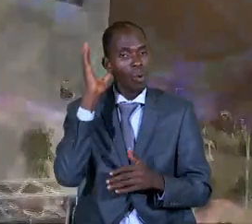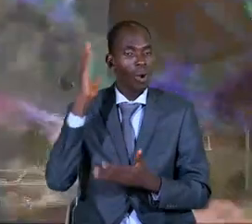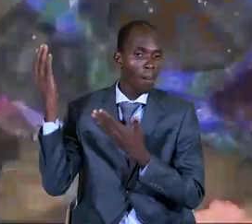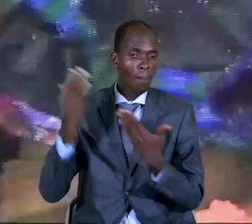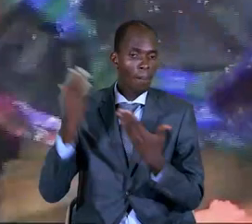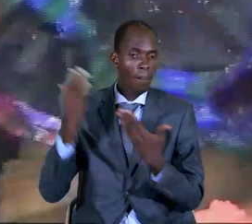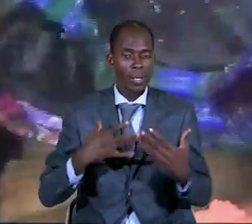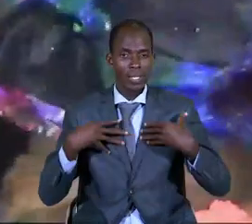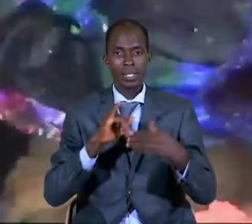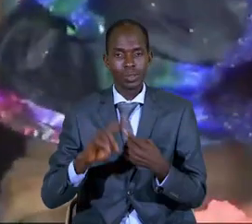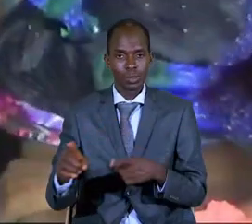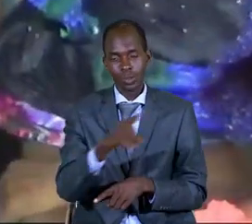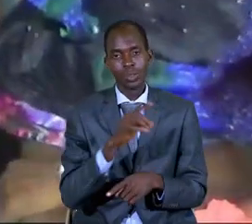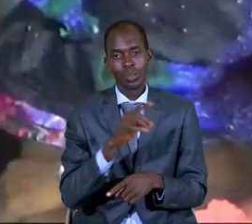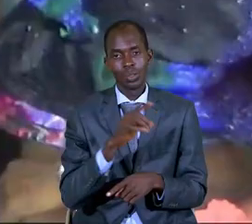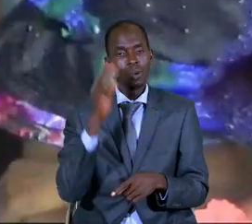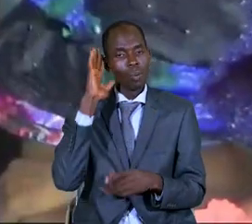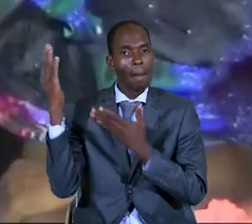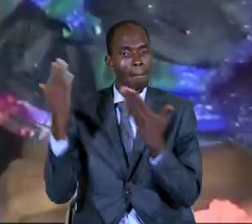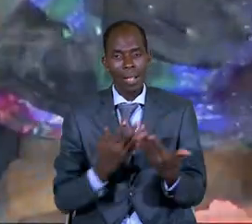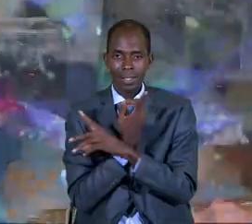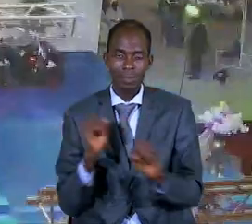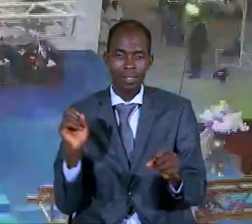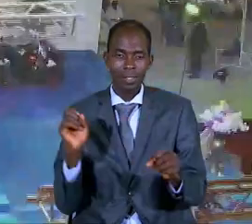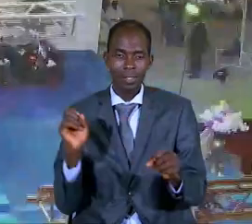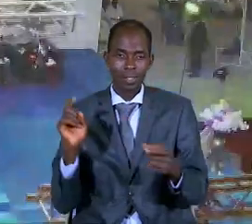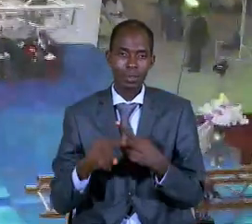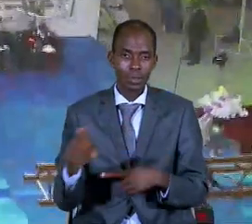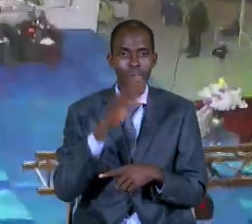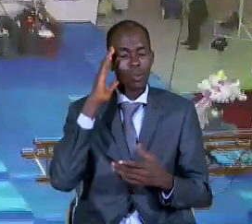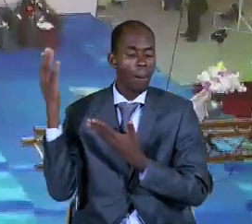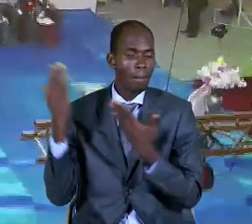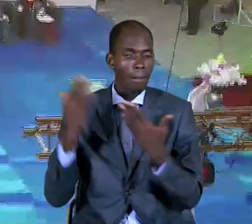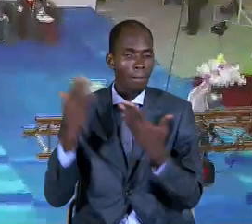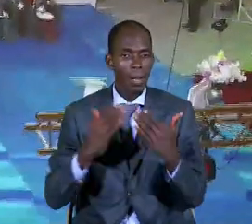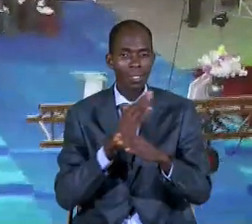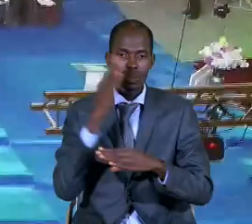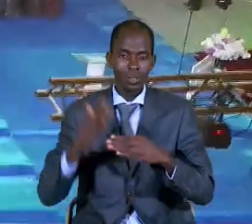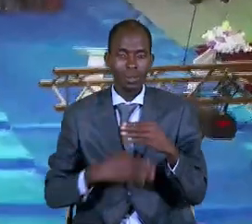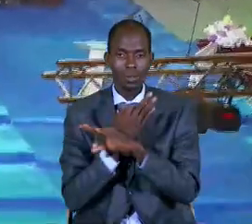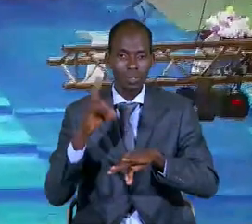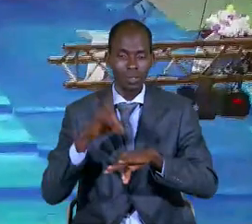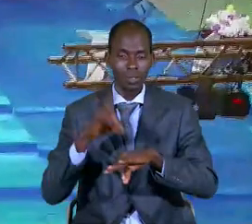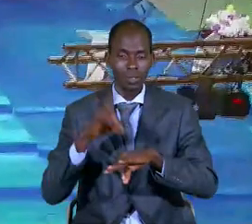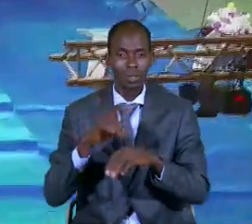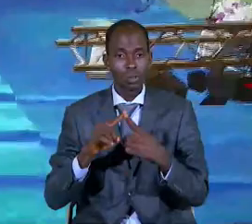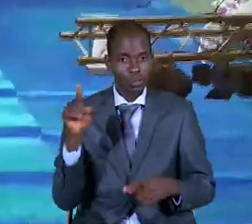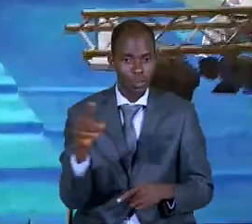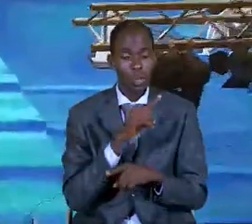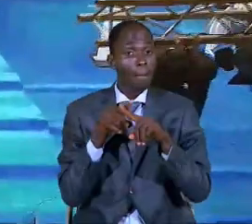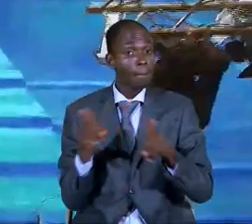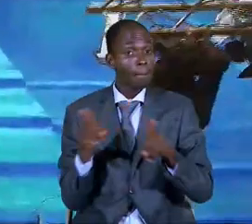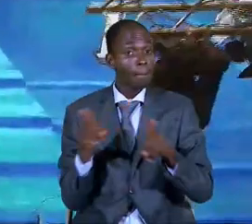to you, will bring deliverance to you, will bring total freedom to you. But he